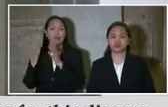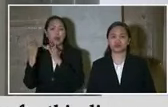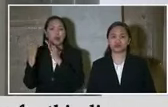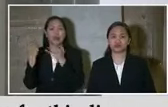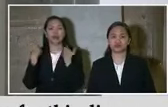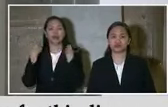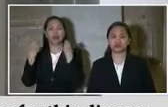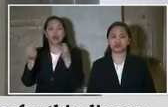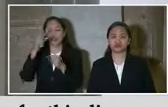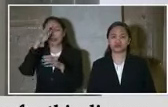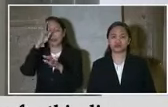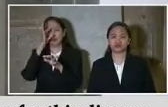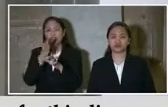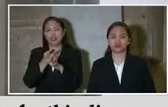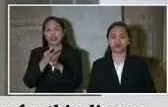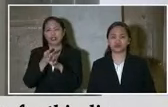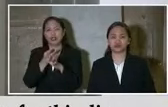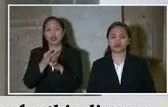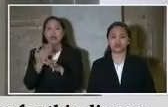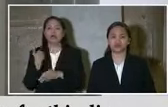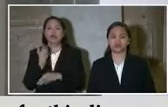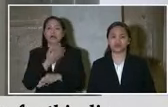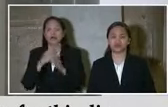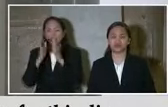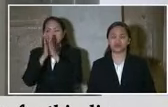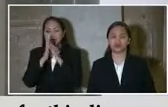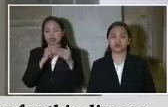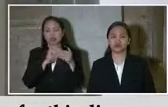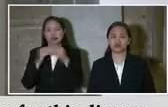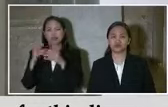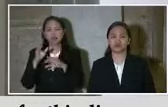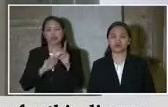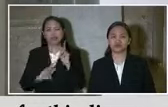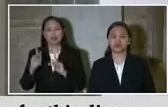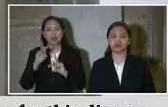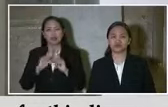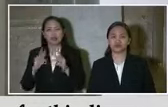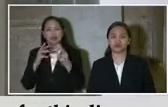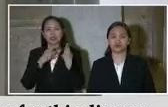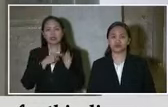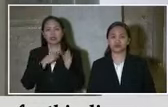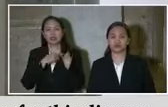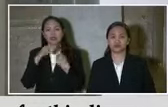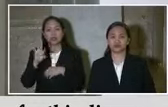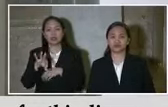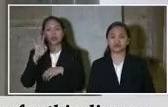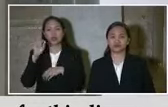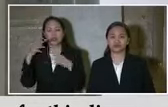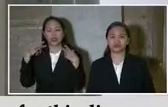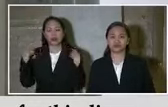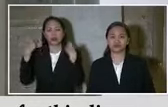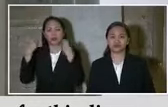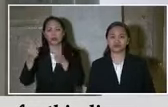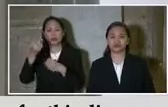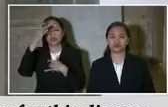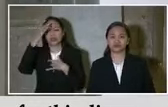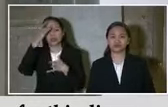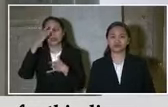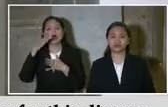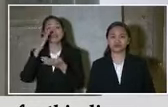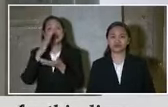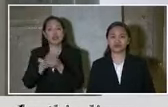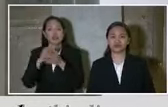faith. We pray that you guide the people tasked to find cures for this disease and to stem